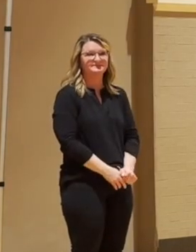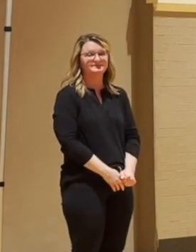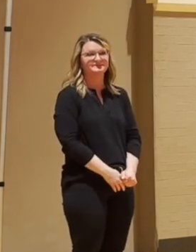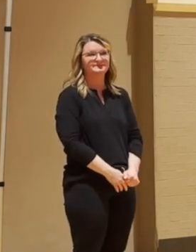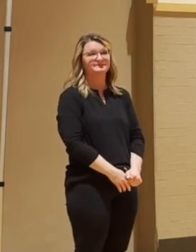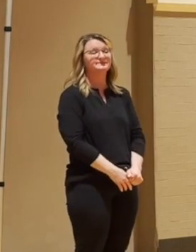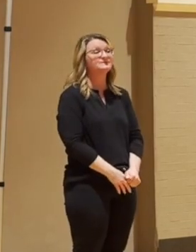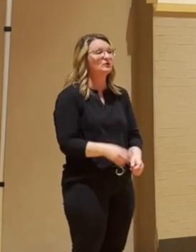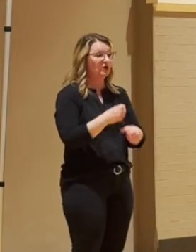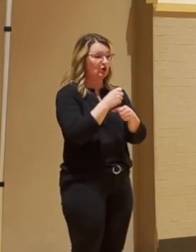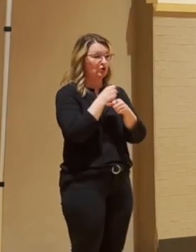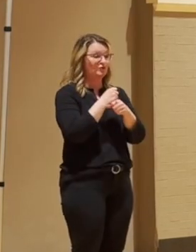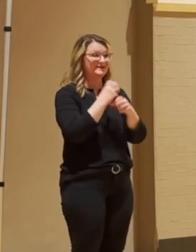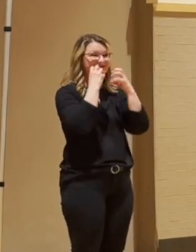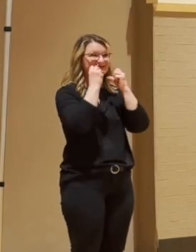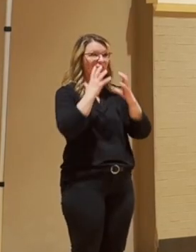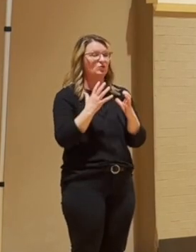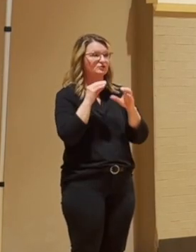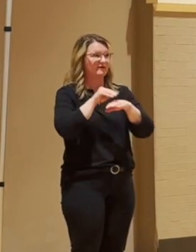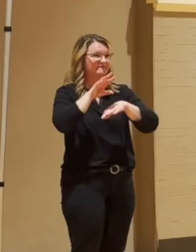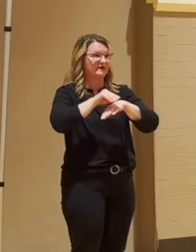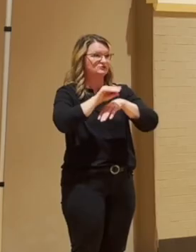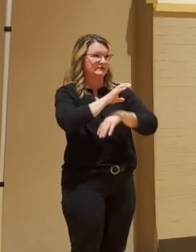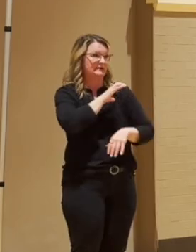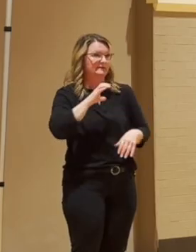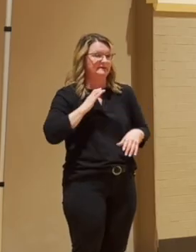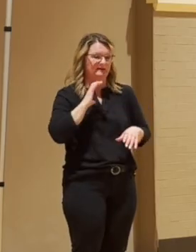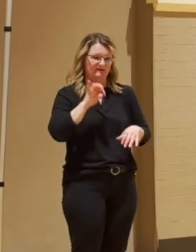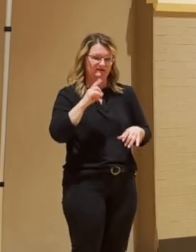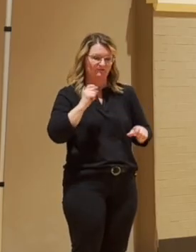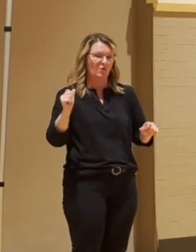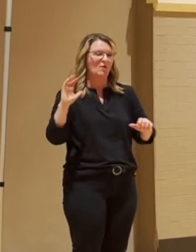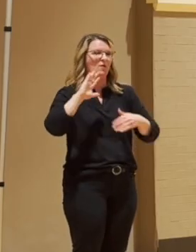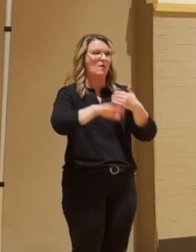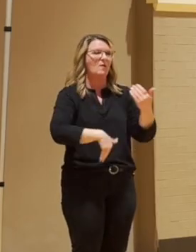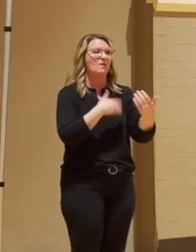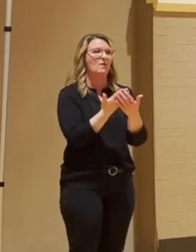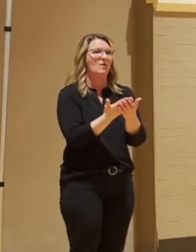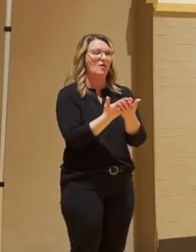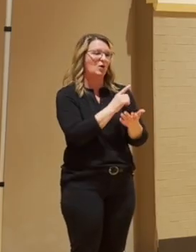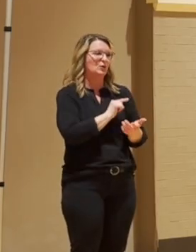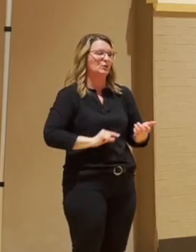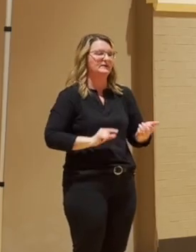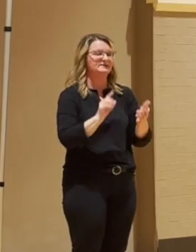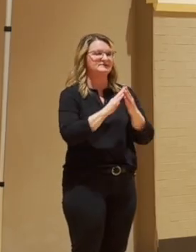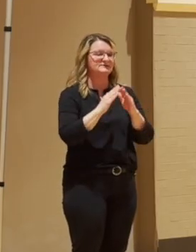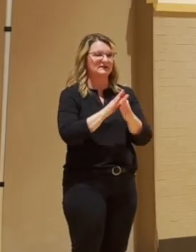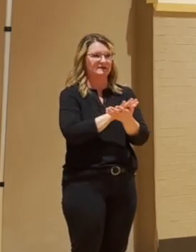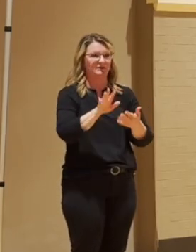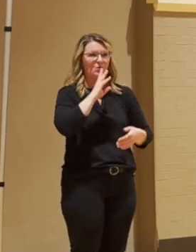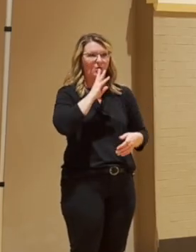We have created a stakeholder advisory committee, and that is for the entirety of the Queen City Clean Waters